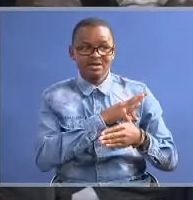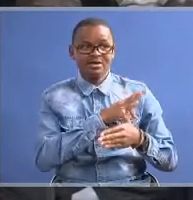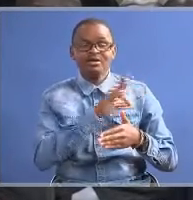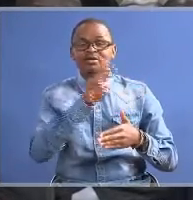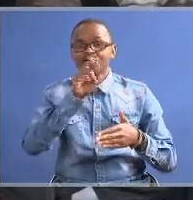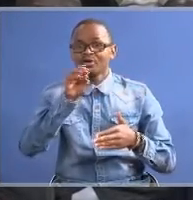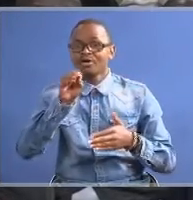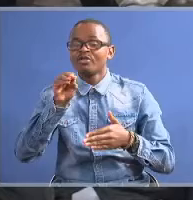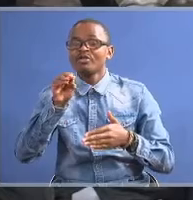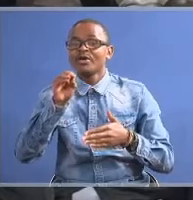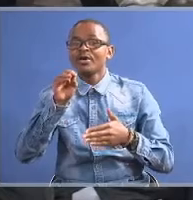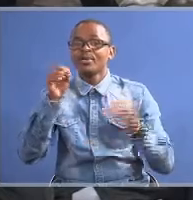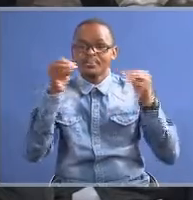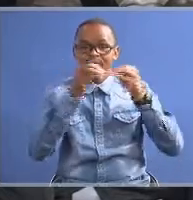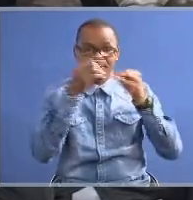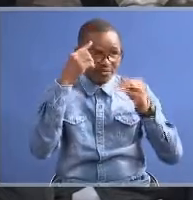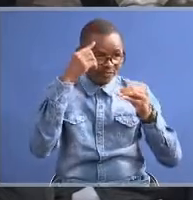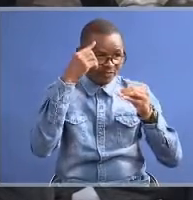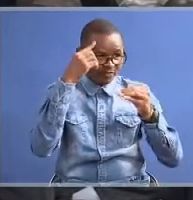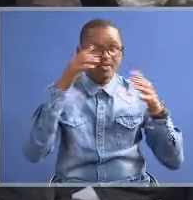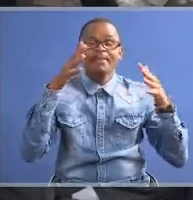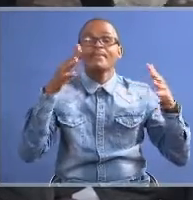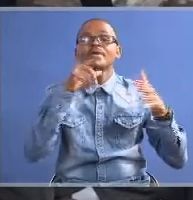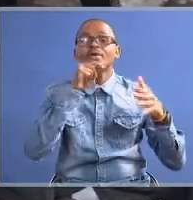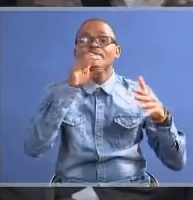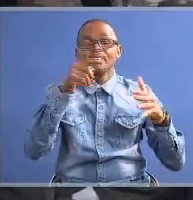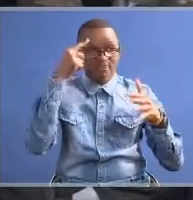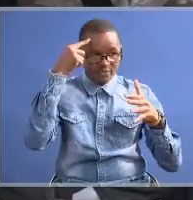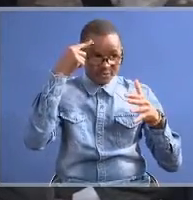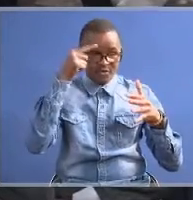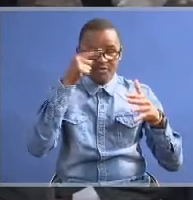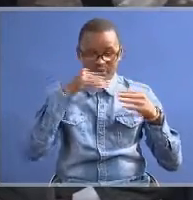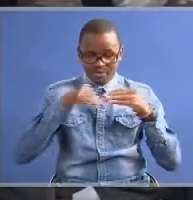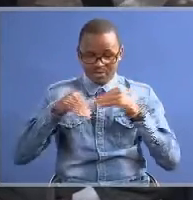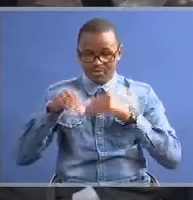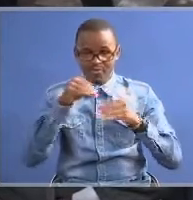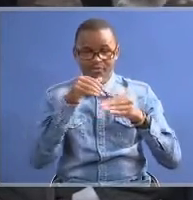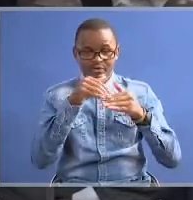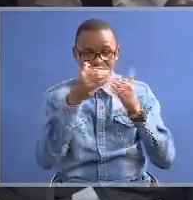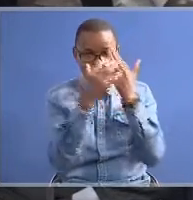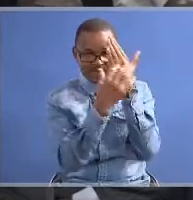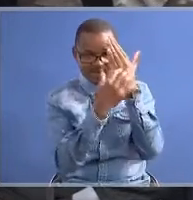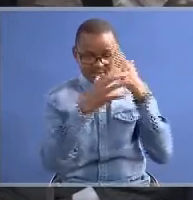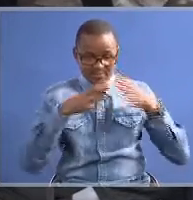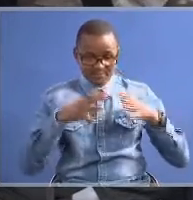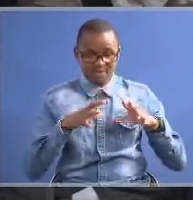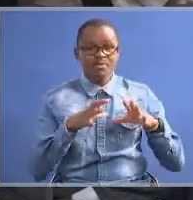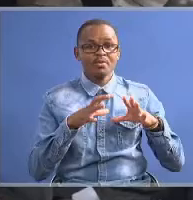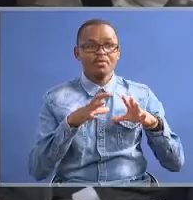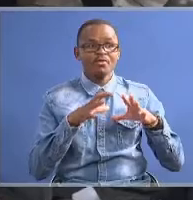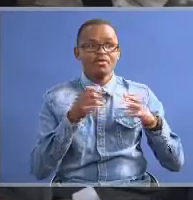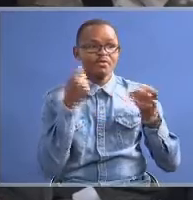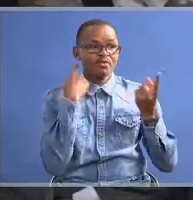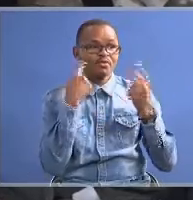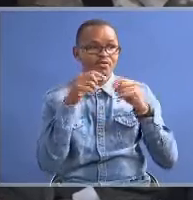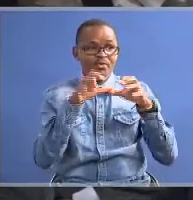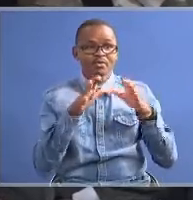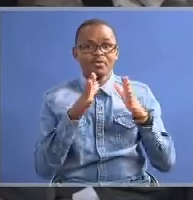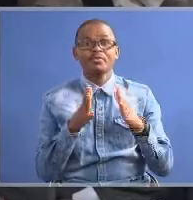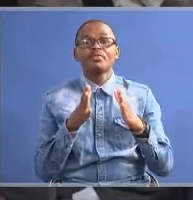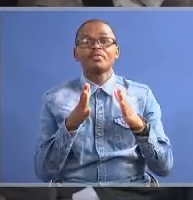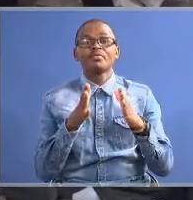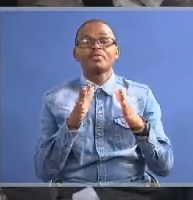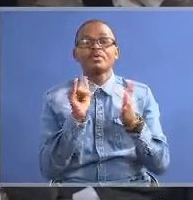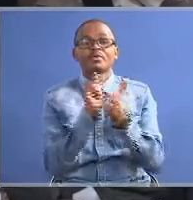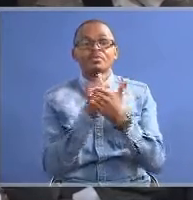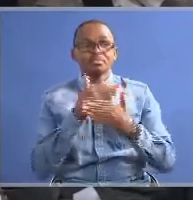not the position for the big boys, but for the opportunities for the young people, for the tea farmer, for the coffee farmer,